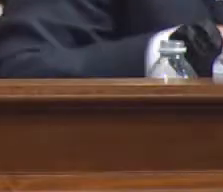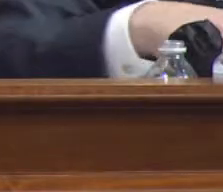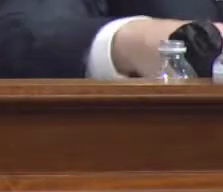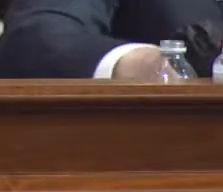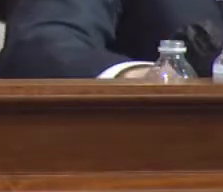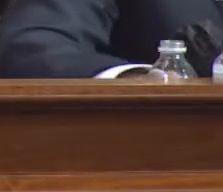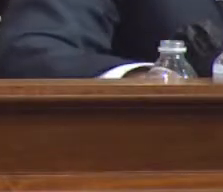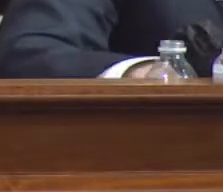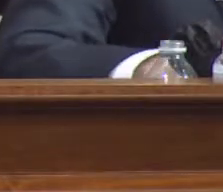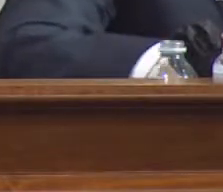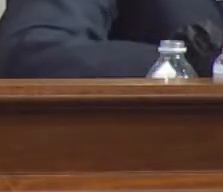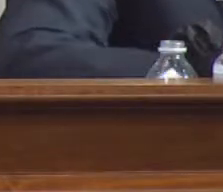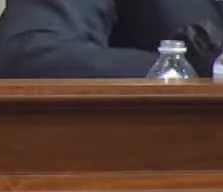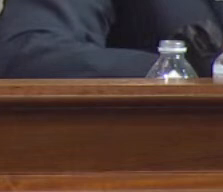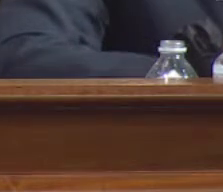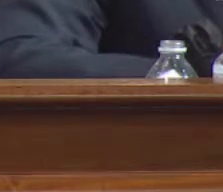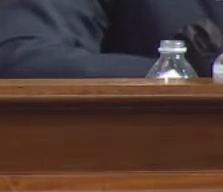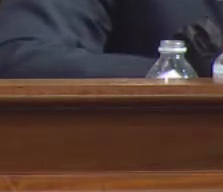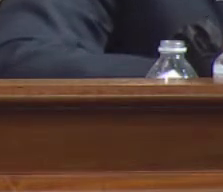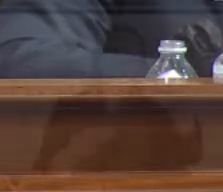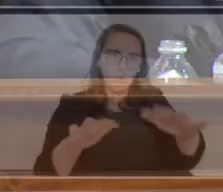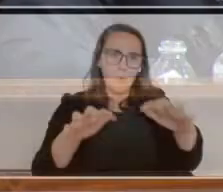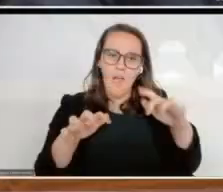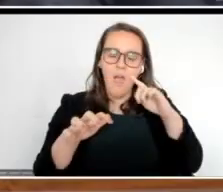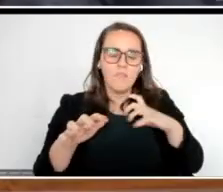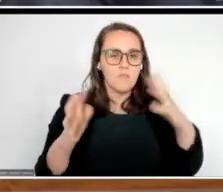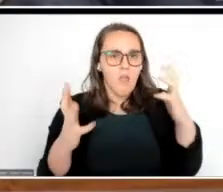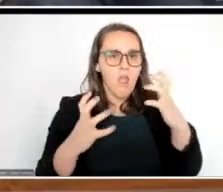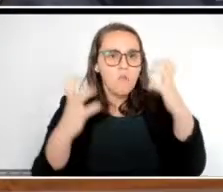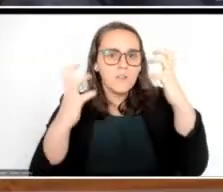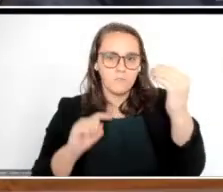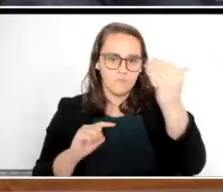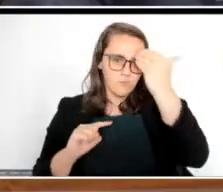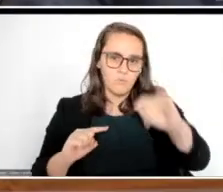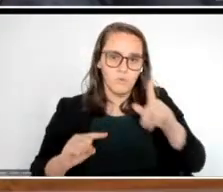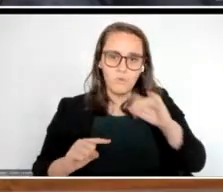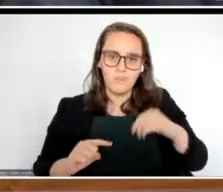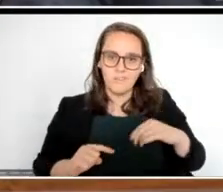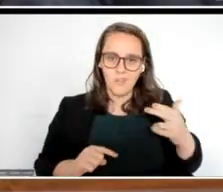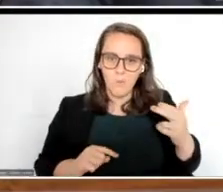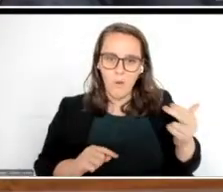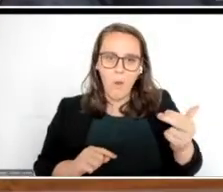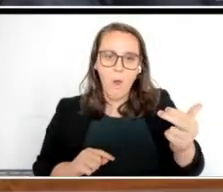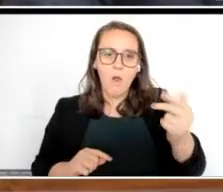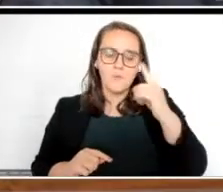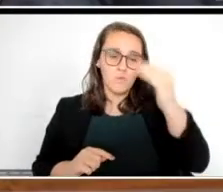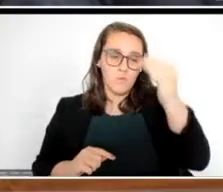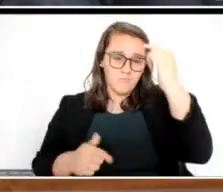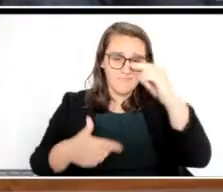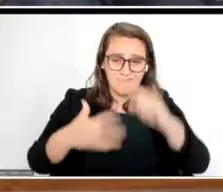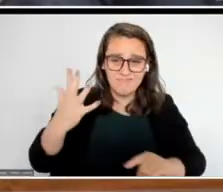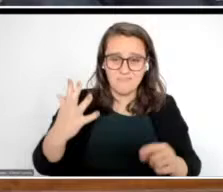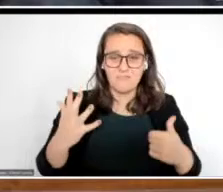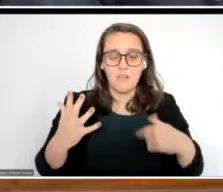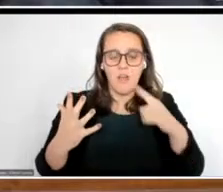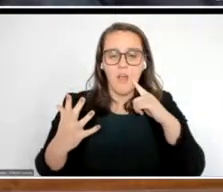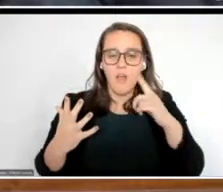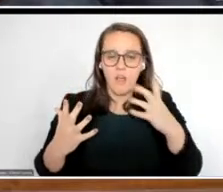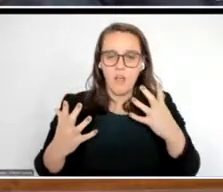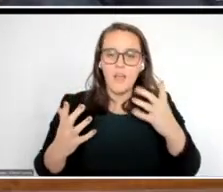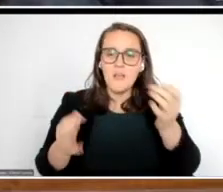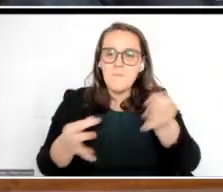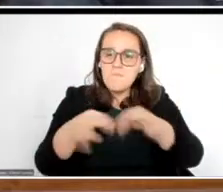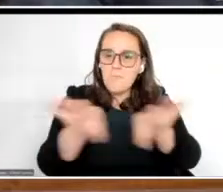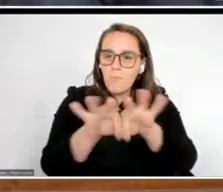and dangerous, and he knew that they were going to the Capitol. It's important to understand the lengths the president was willing